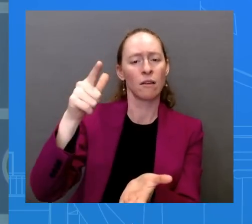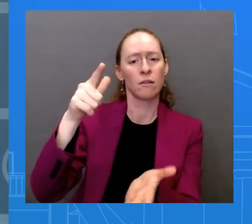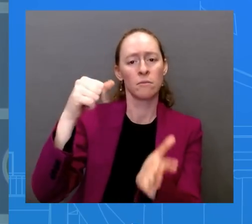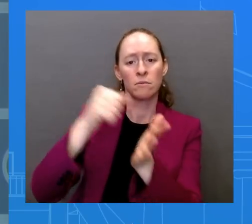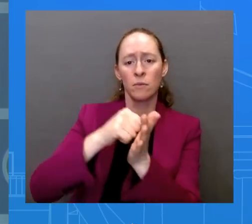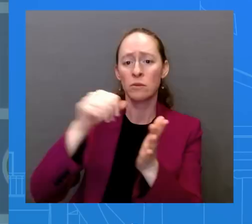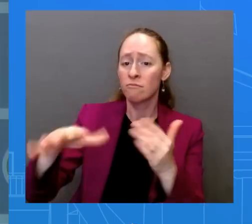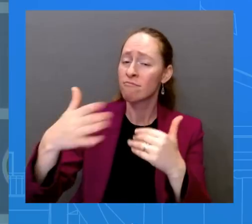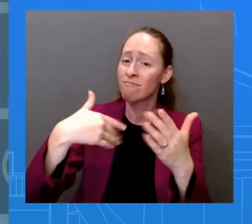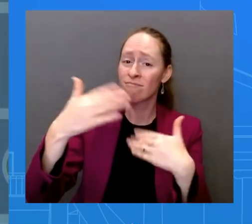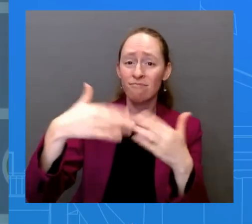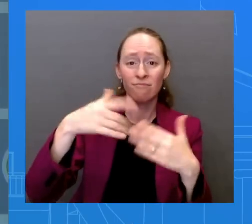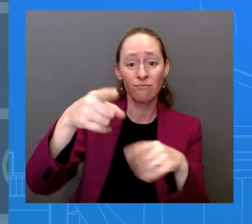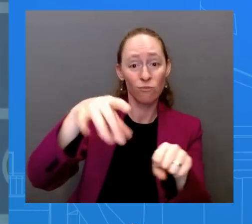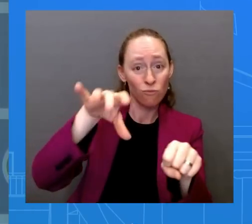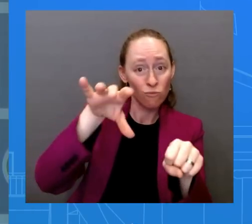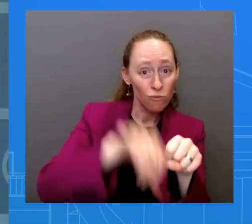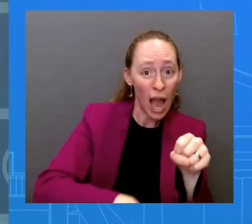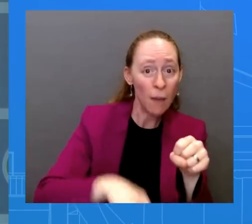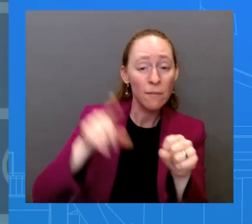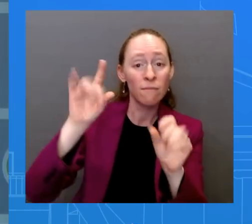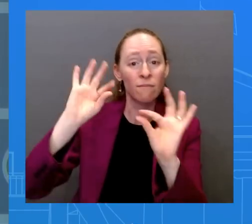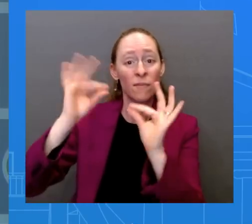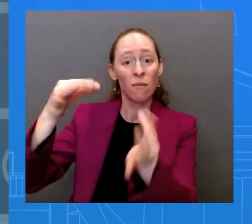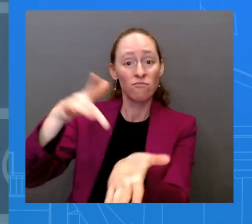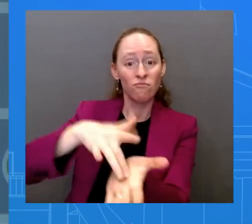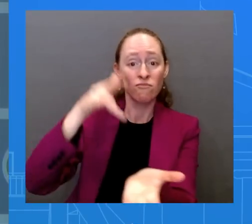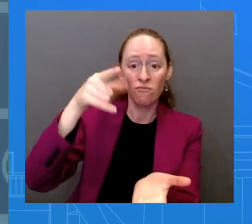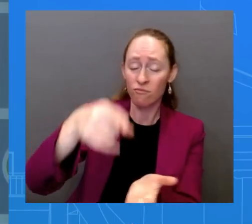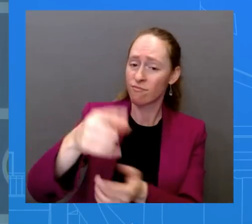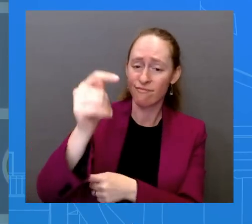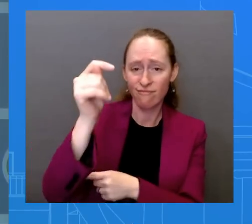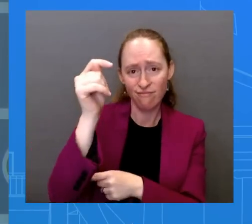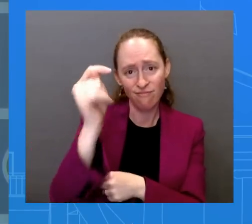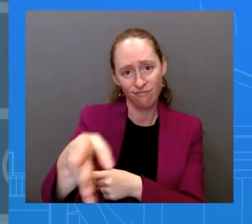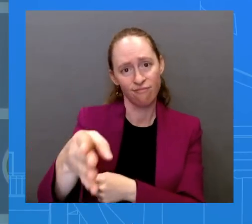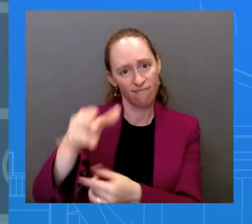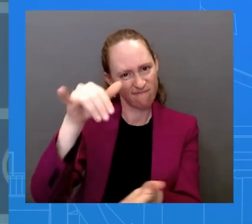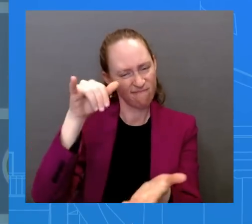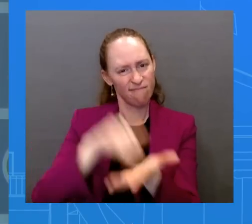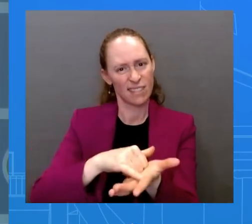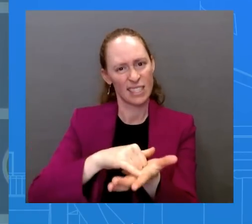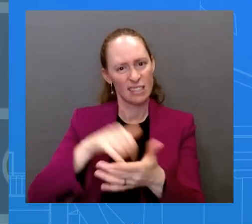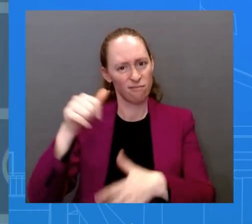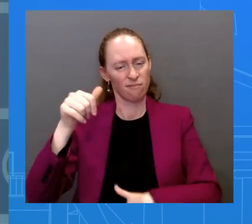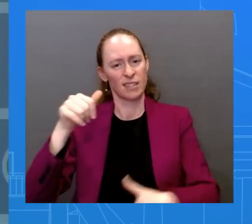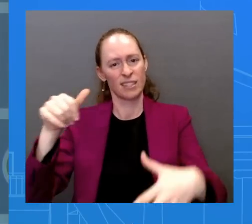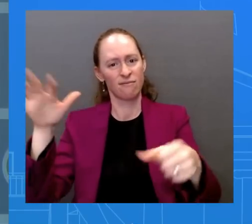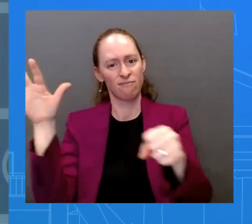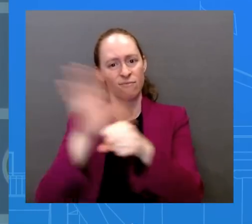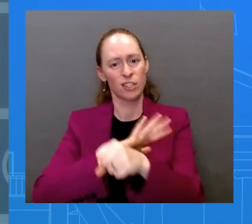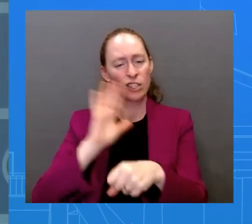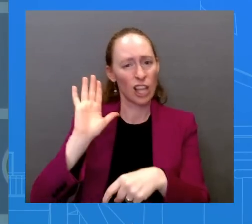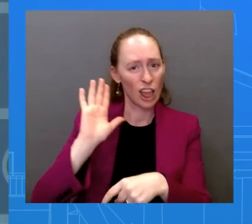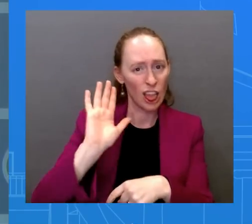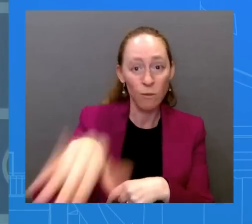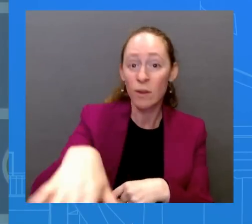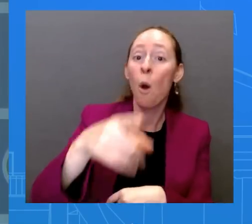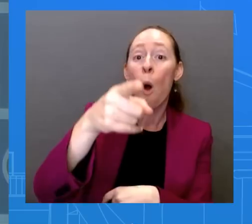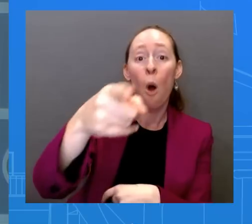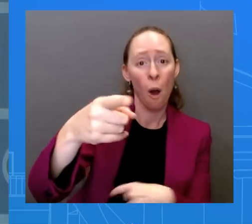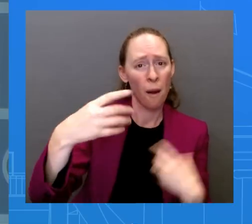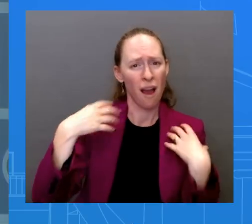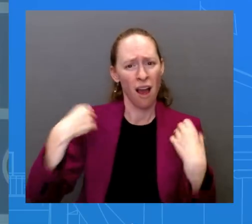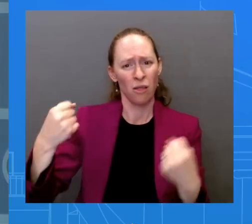their pregnancies to term, and women with medical conditions could face dire health risks.